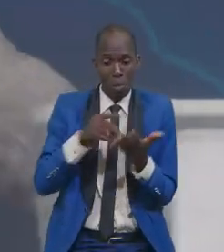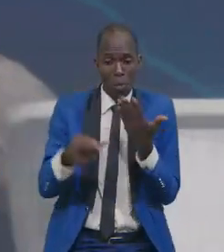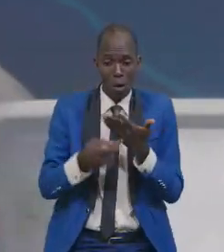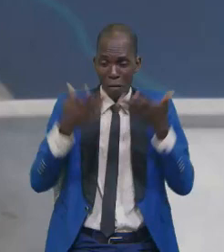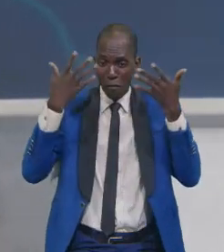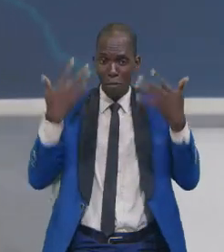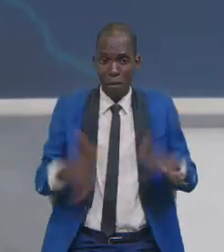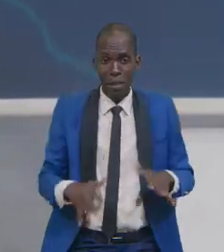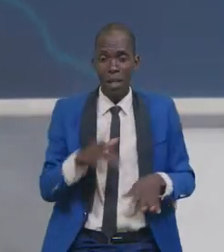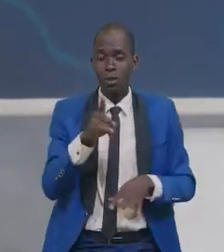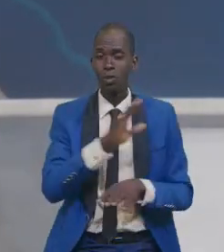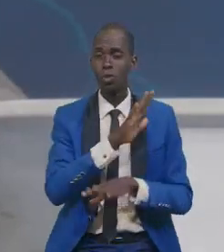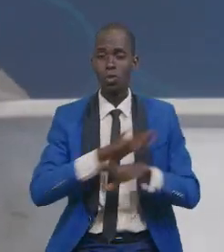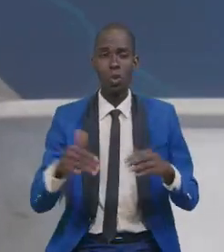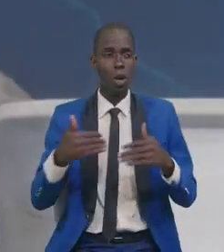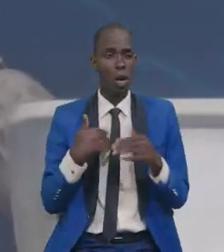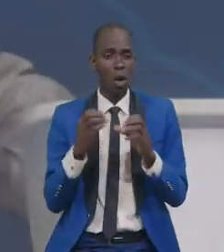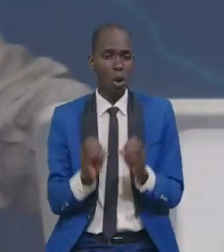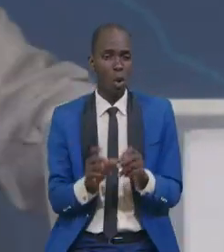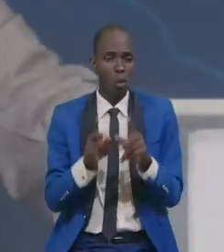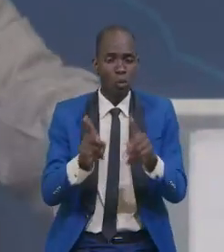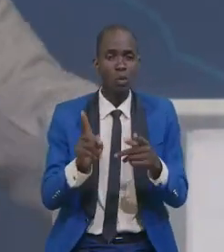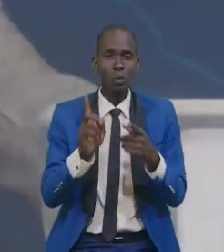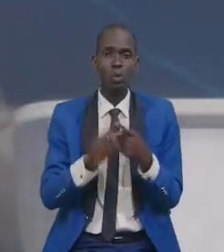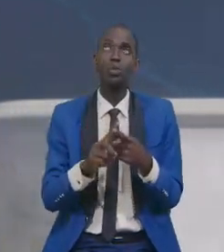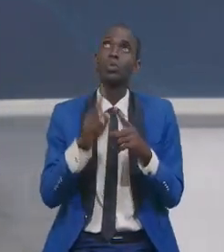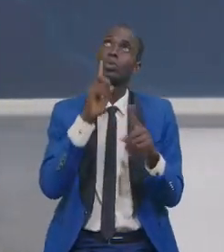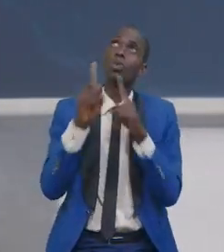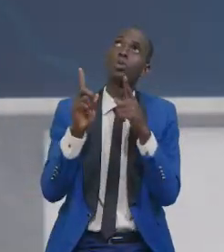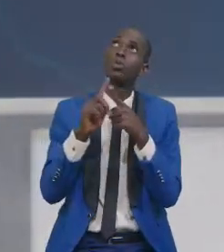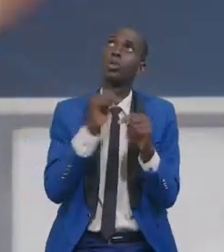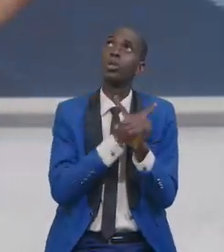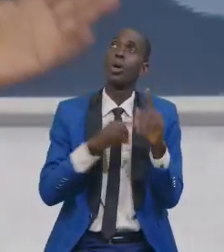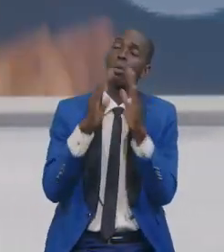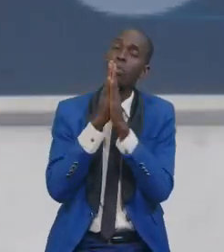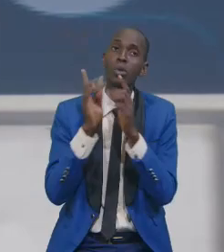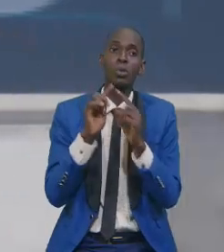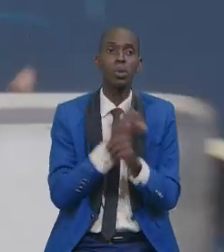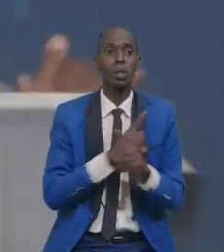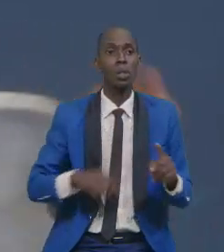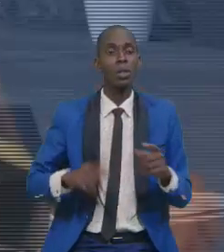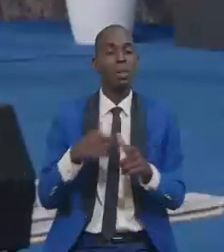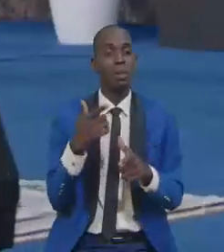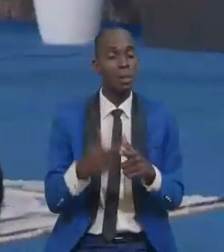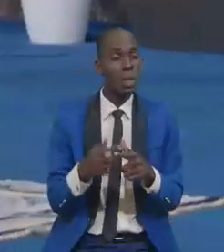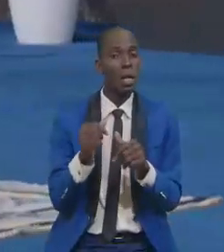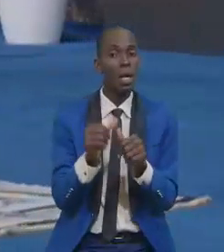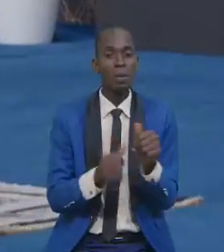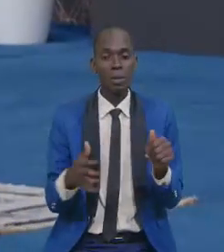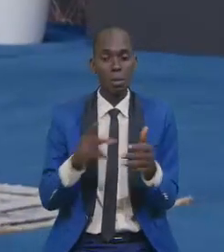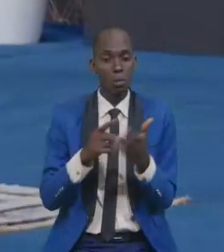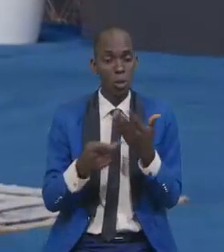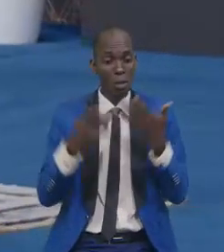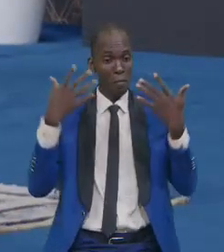any chance to tell the Lord, and then everything is done, everything is gone, and you're still